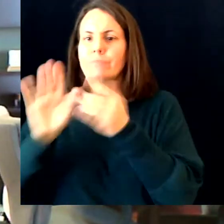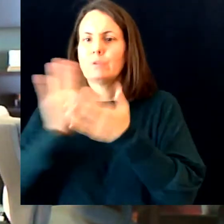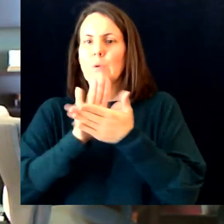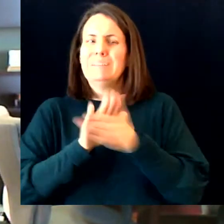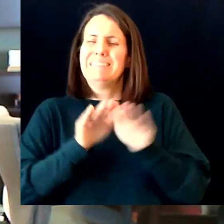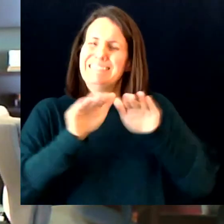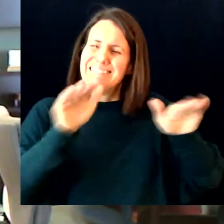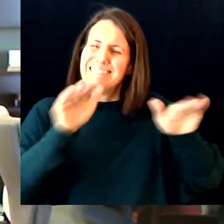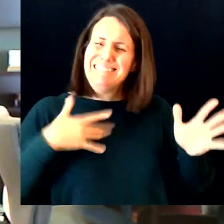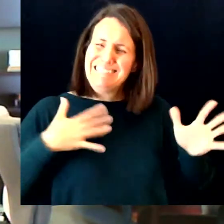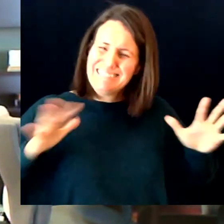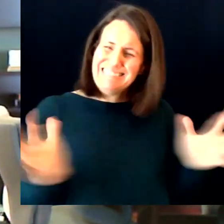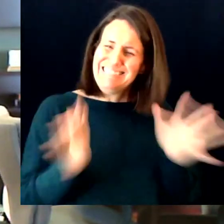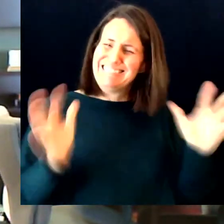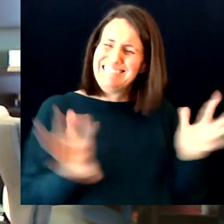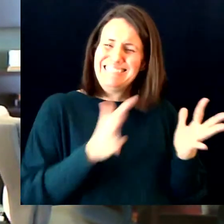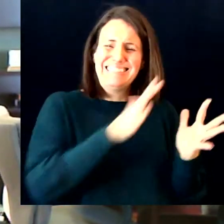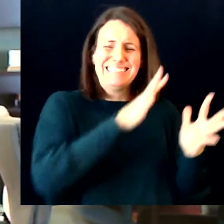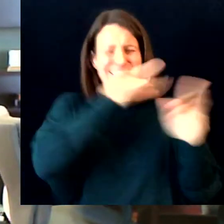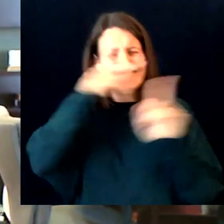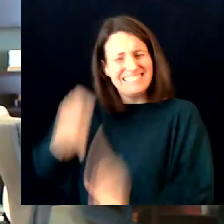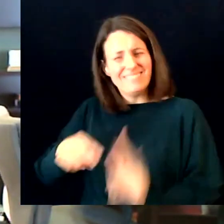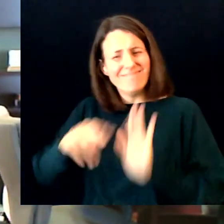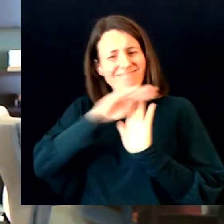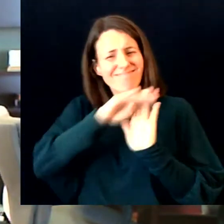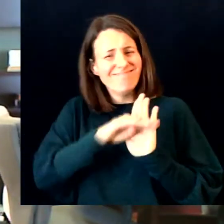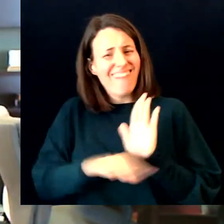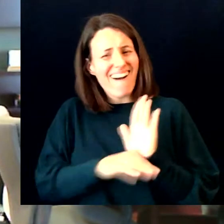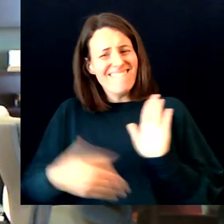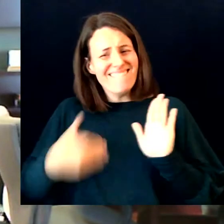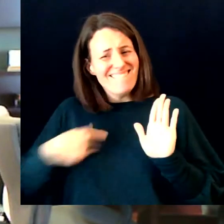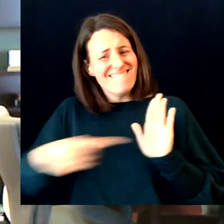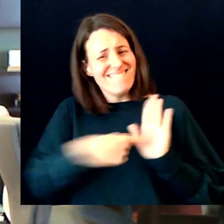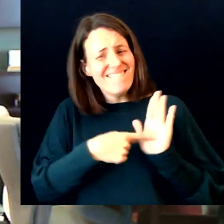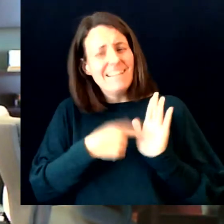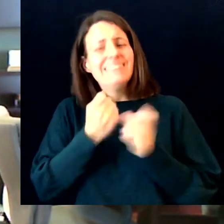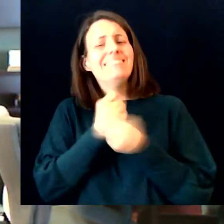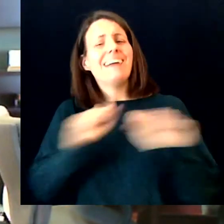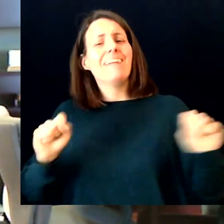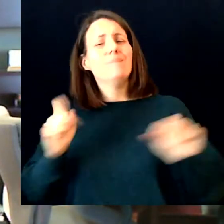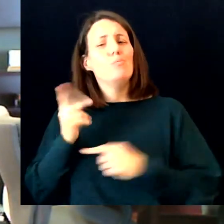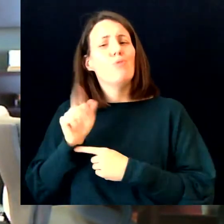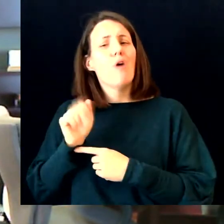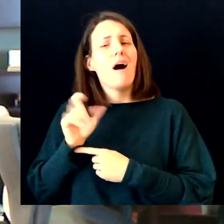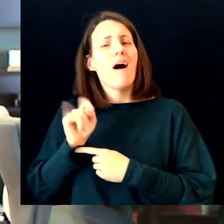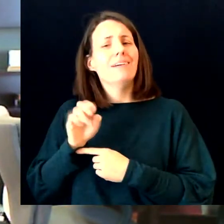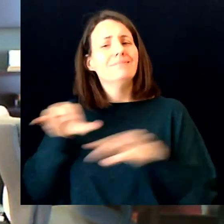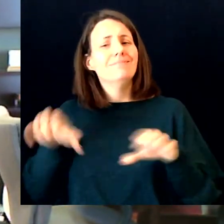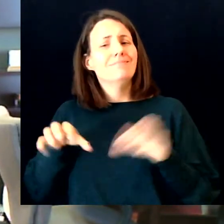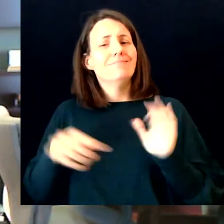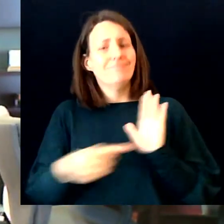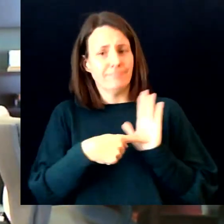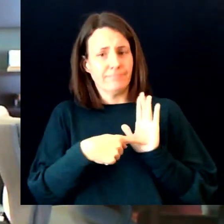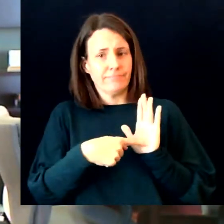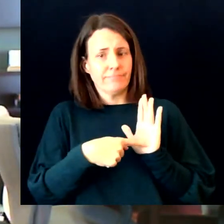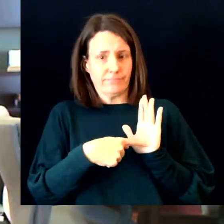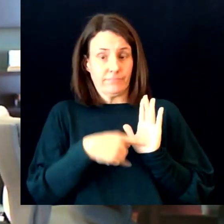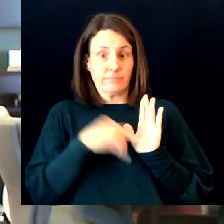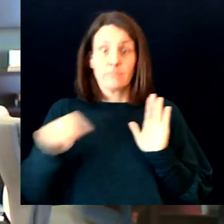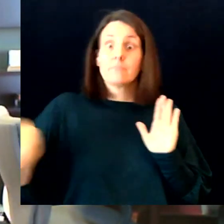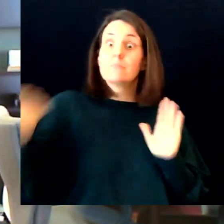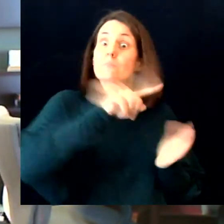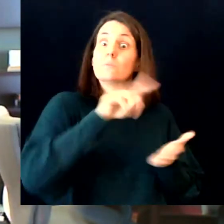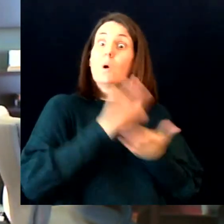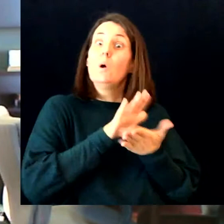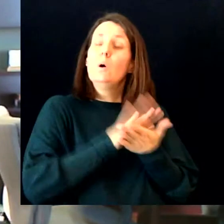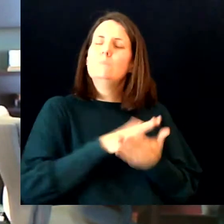So that's making sure that schools sign up to participate in our K-12 school-based testing program. We've got, as